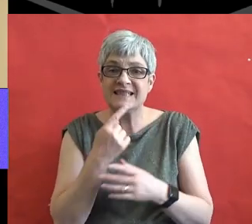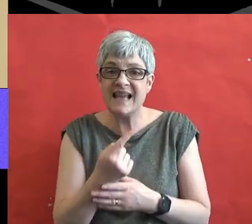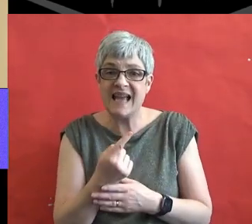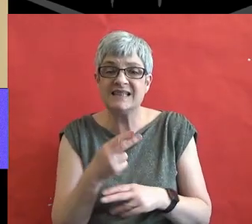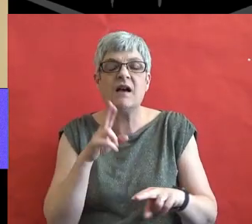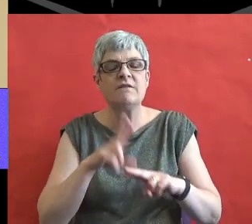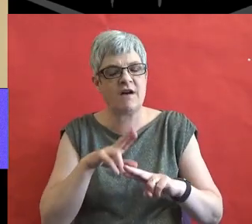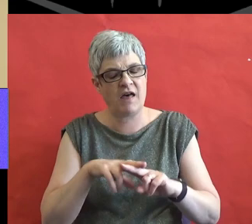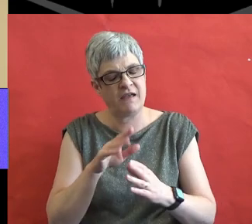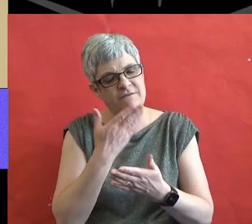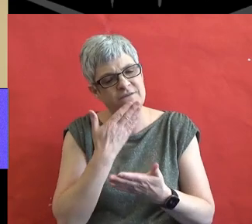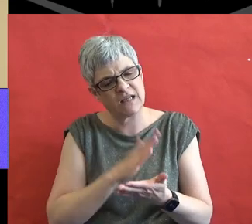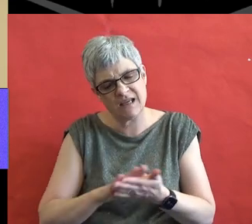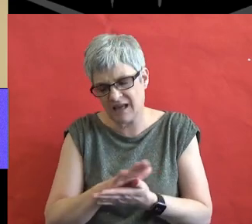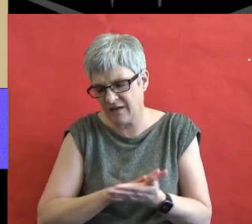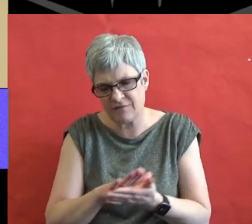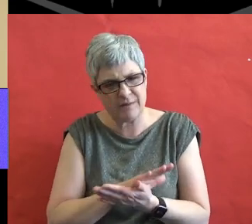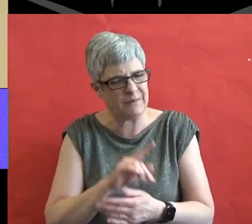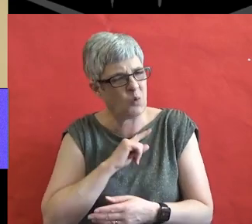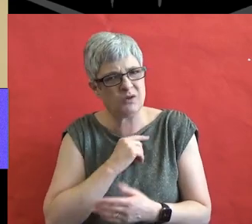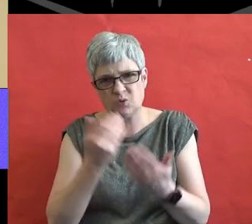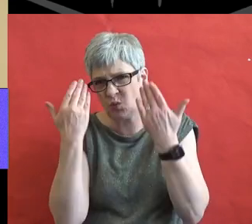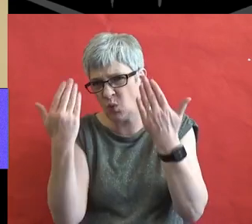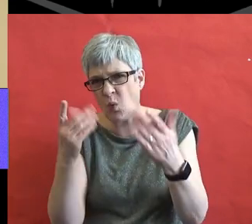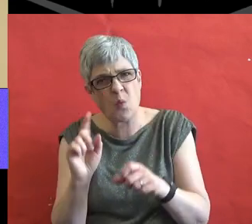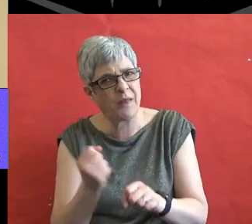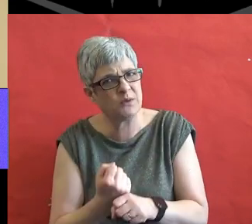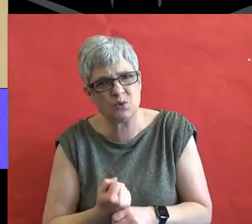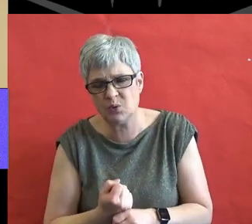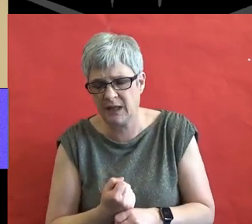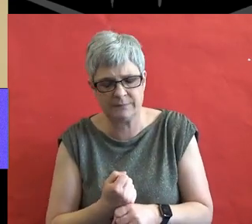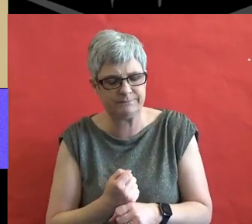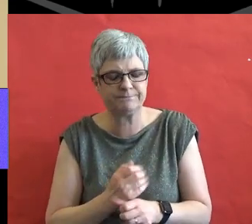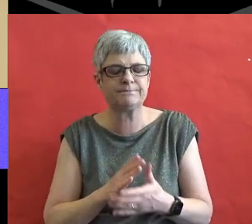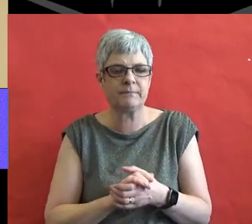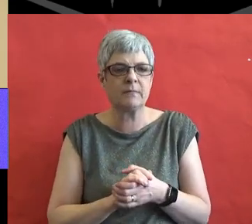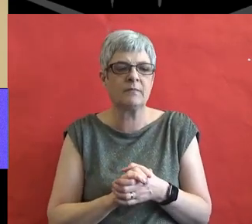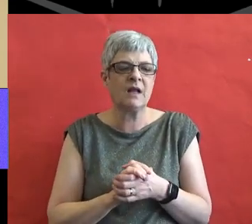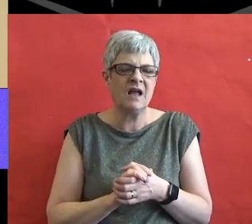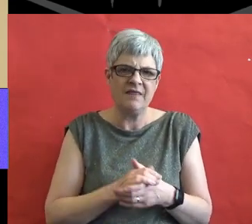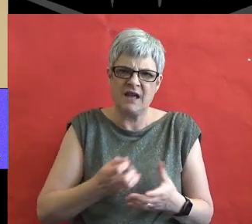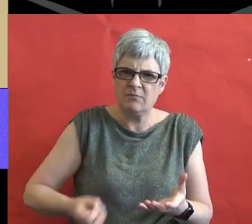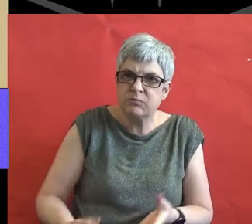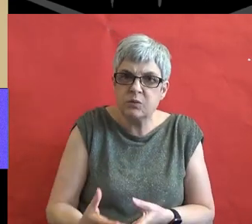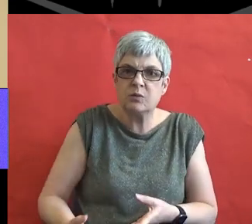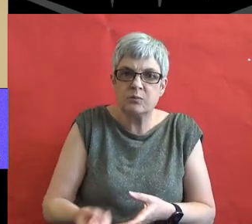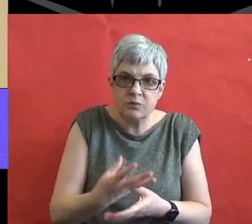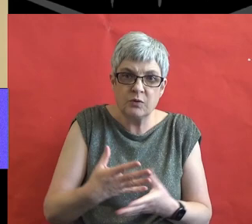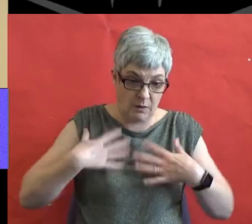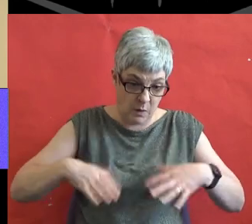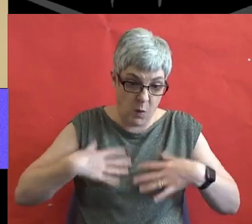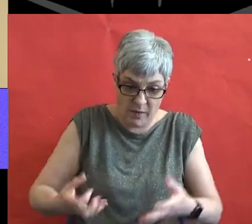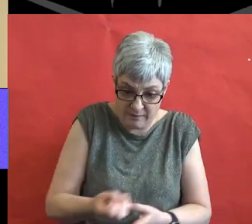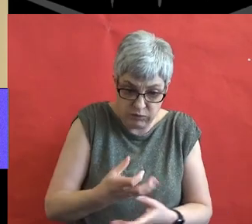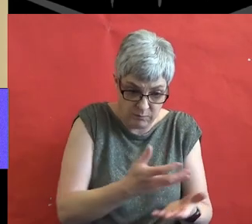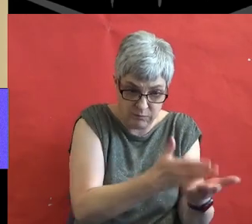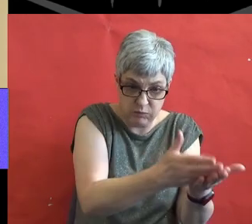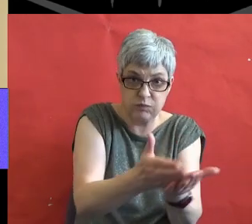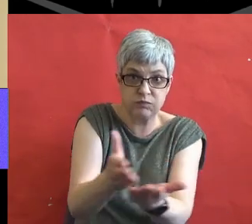said, "Father, forgive them, for they do not know what they are doing." and they divided up his clothes by casting